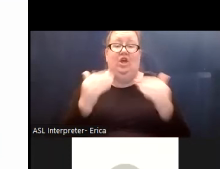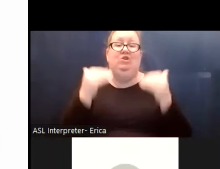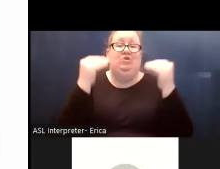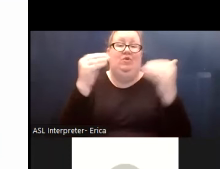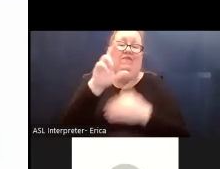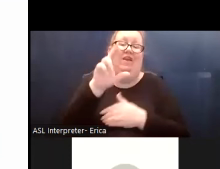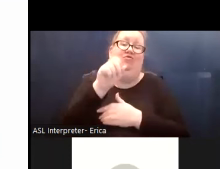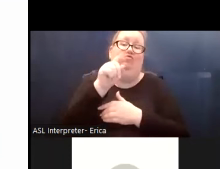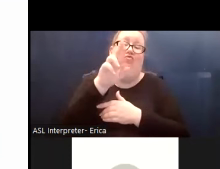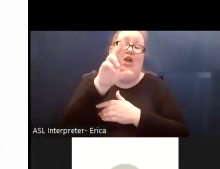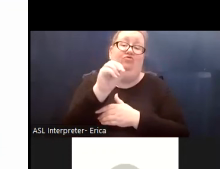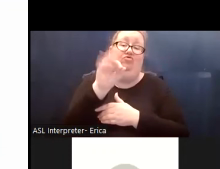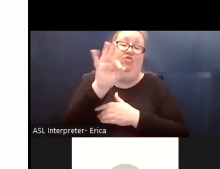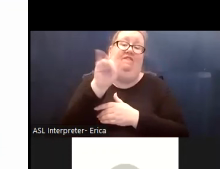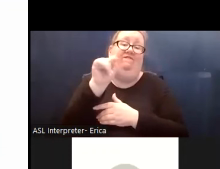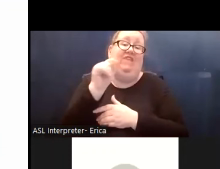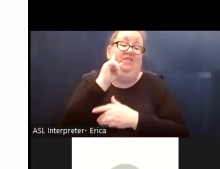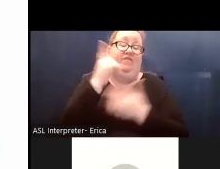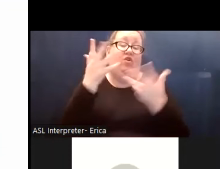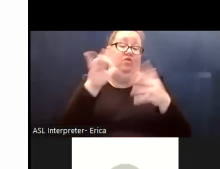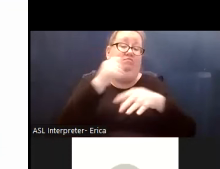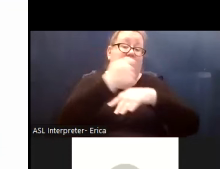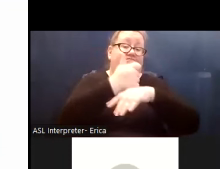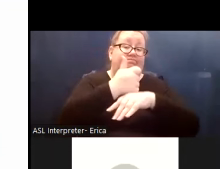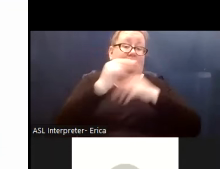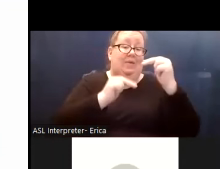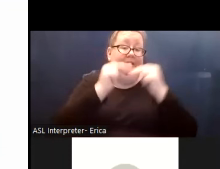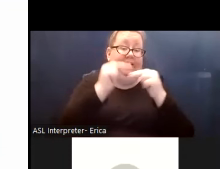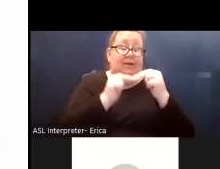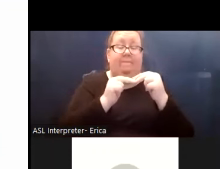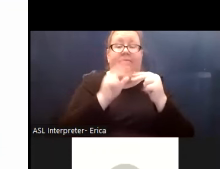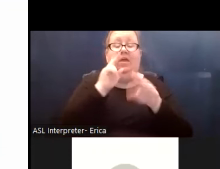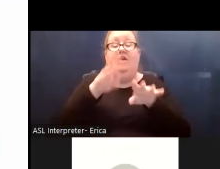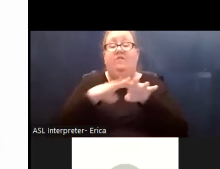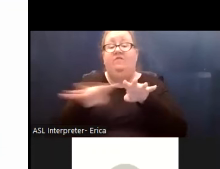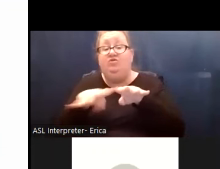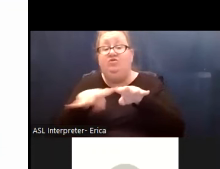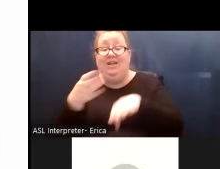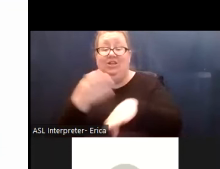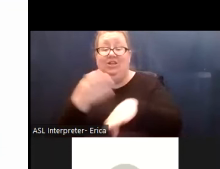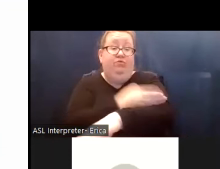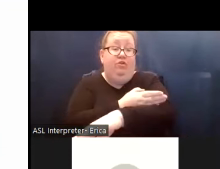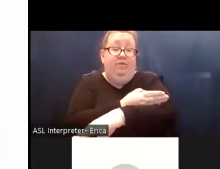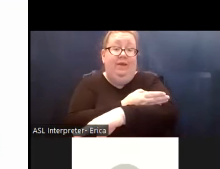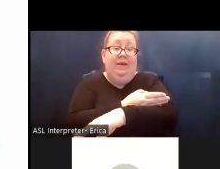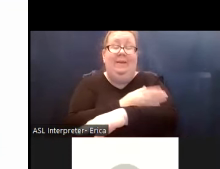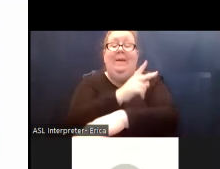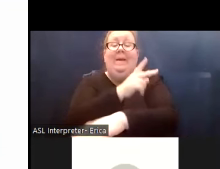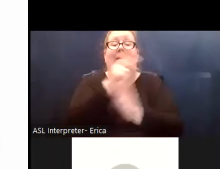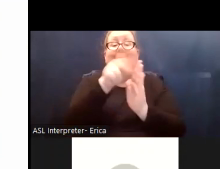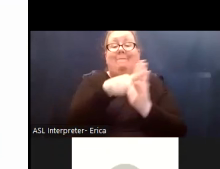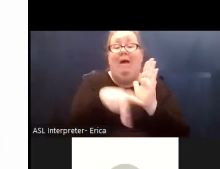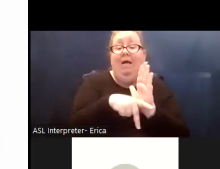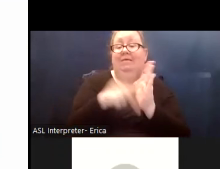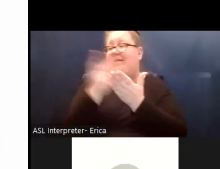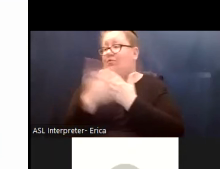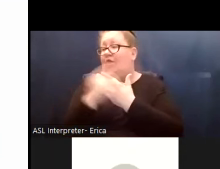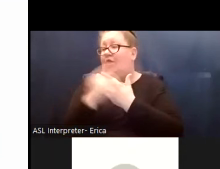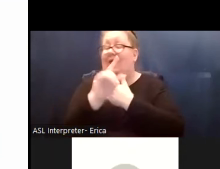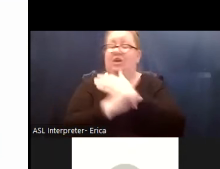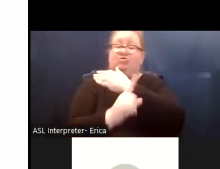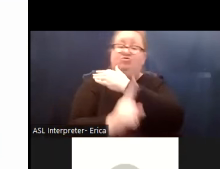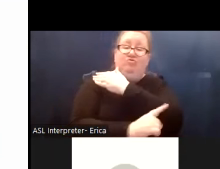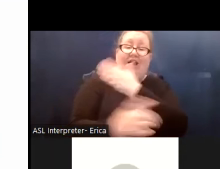buildings. And then on the drainage improvement side, policies and programs like trash cleanups and catch